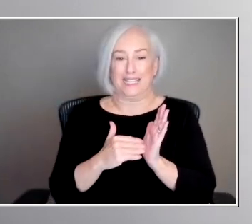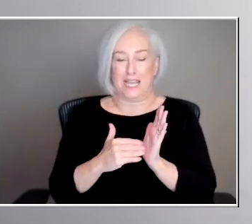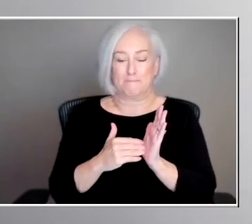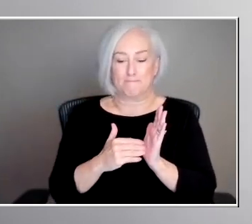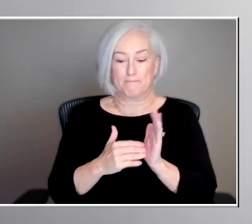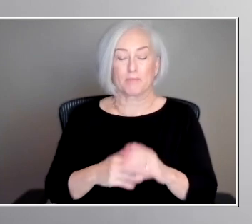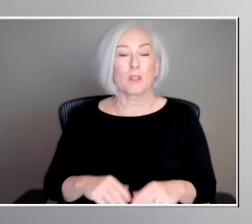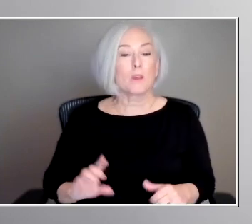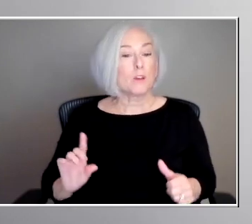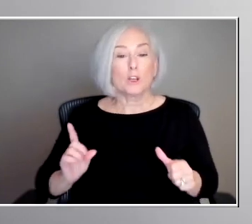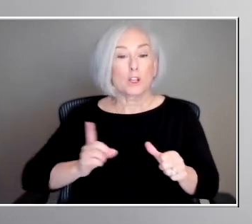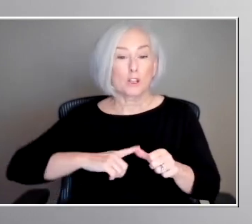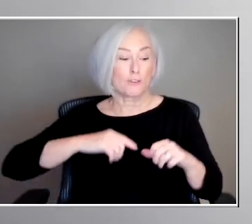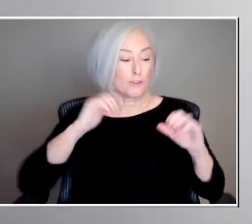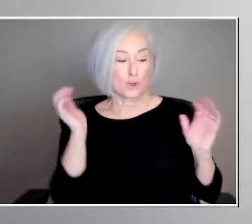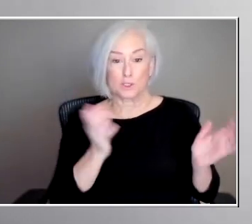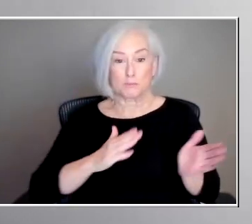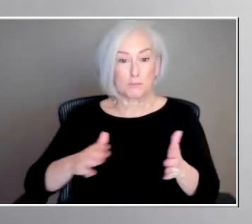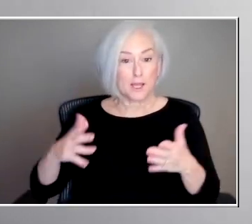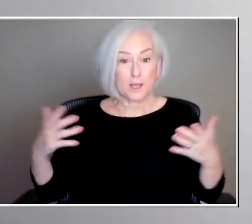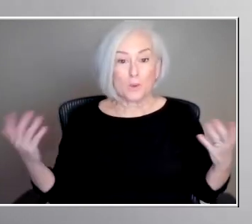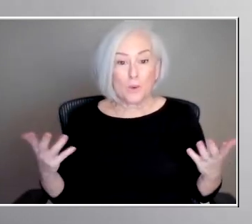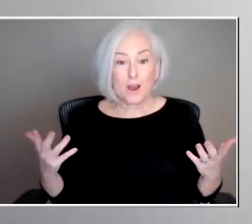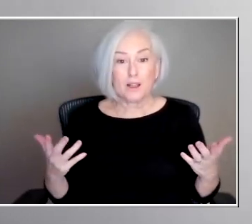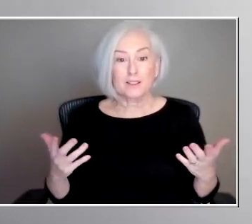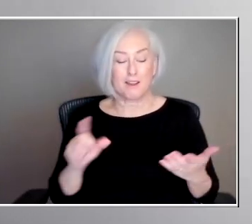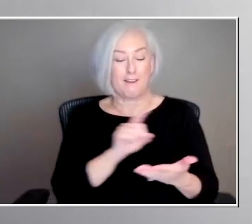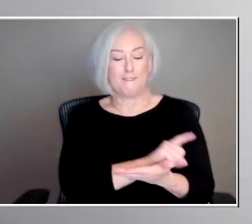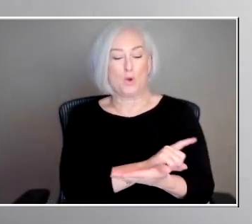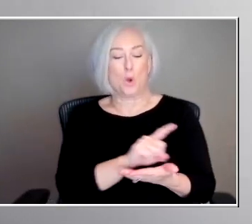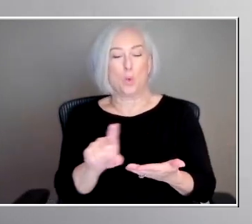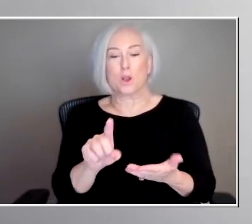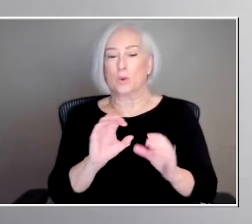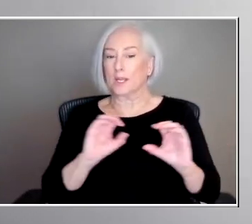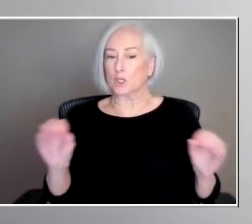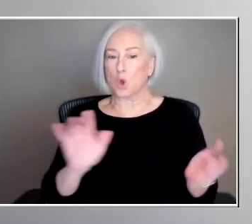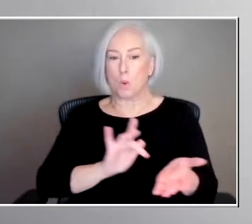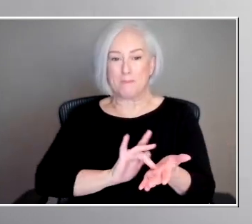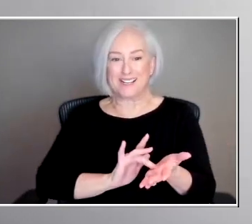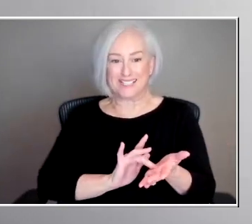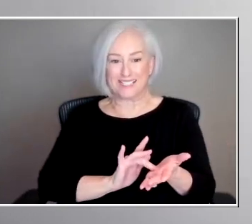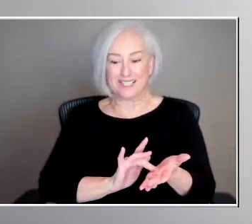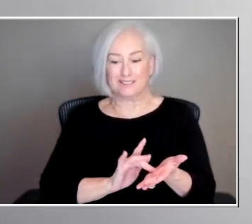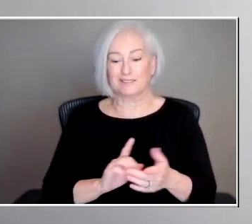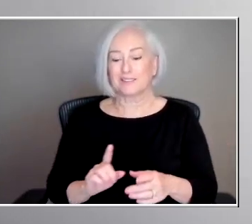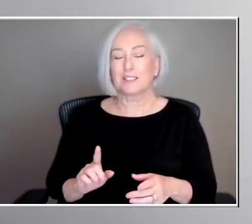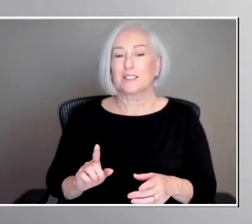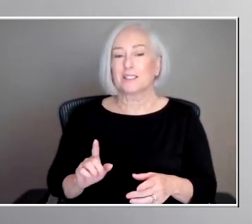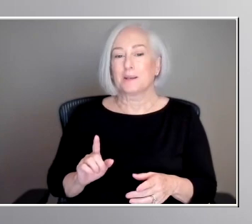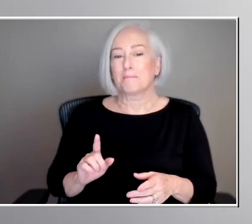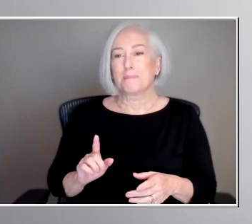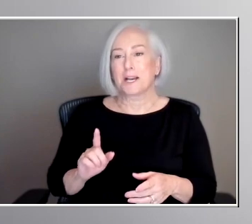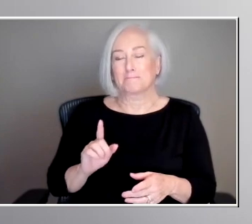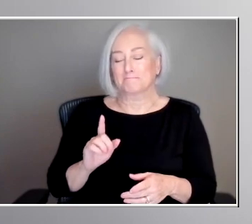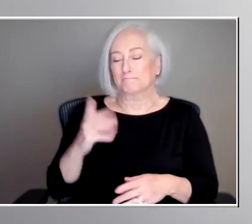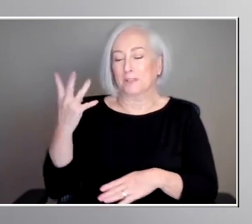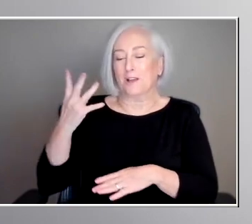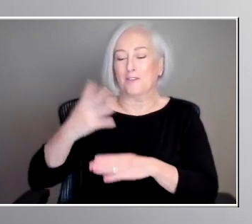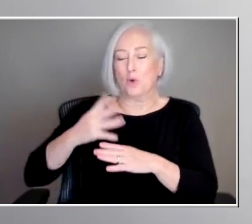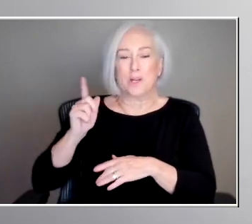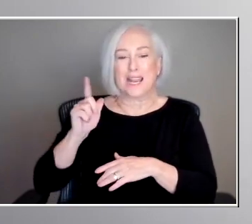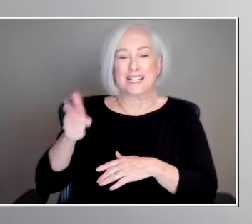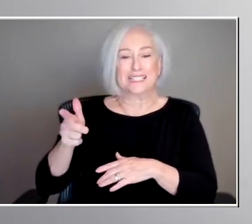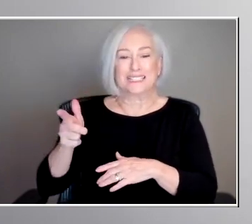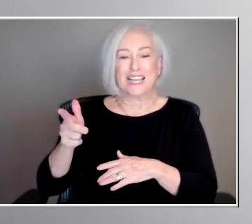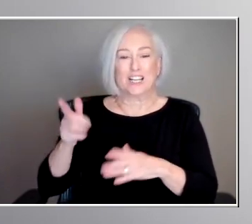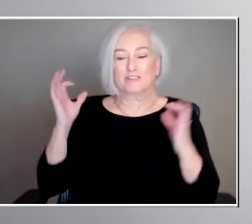try not taking them for a week and see what happened. And I stopped after 4 days of not taking the beta blockers.